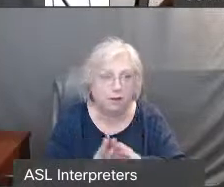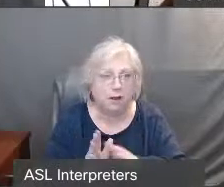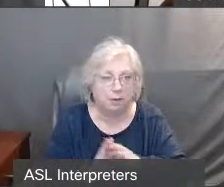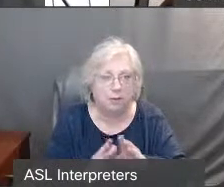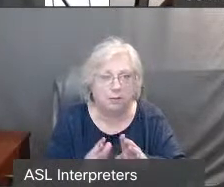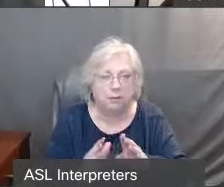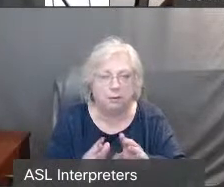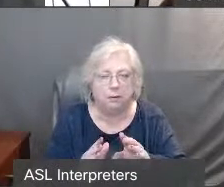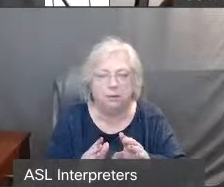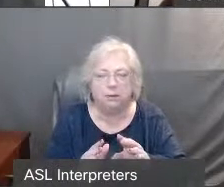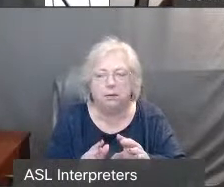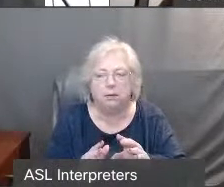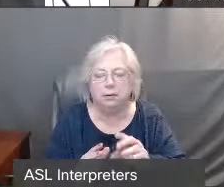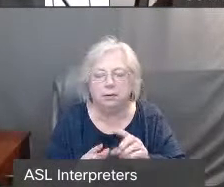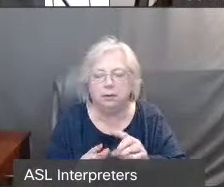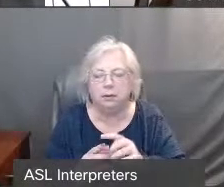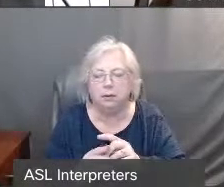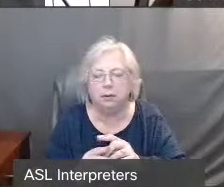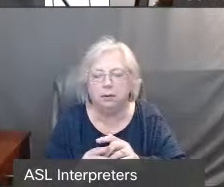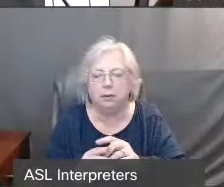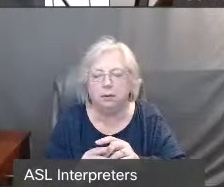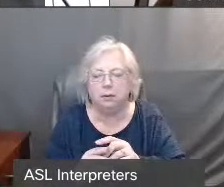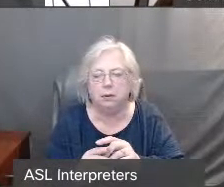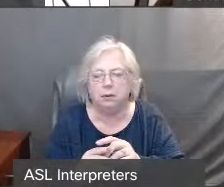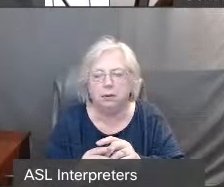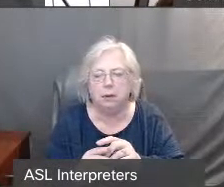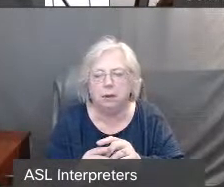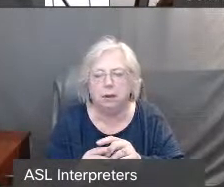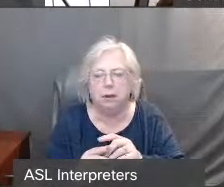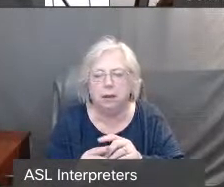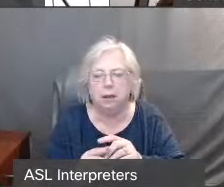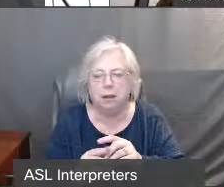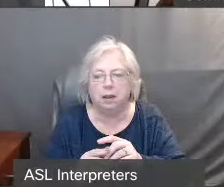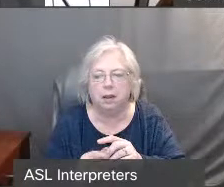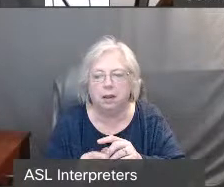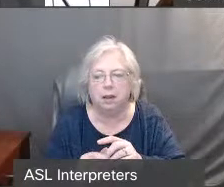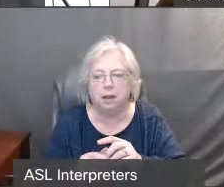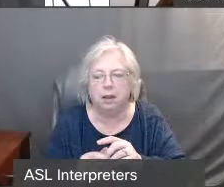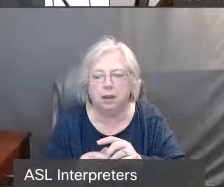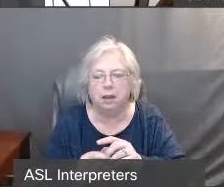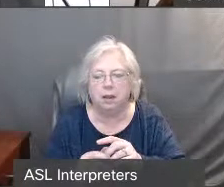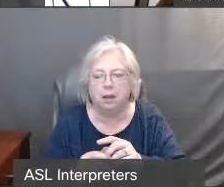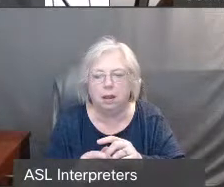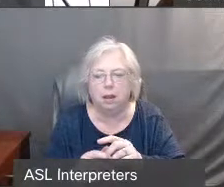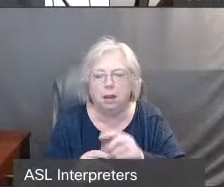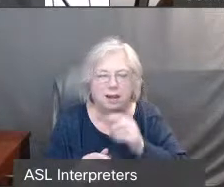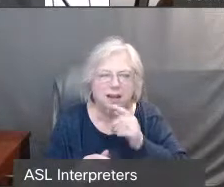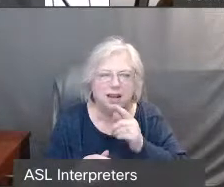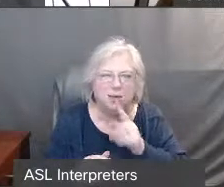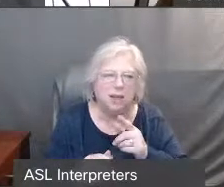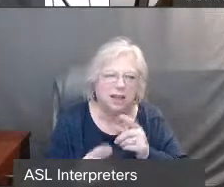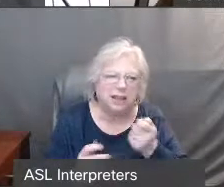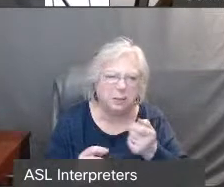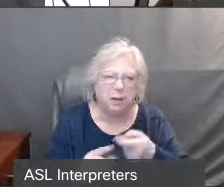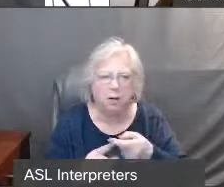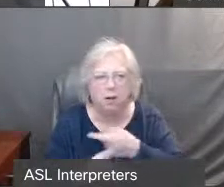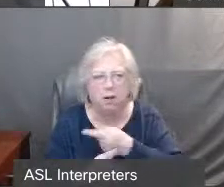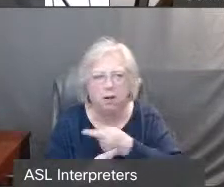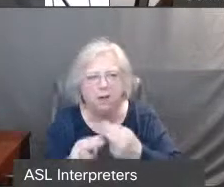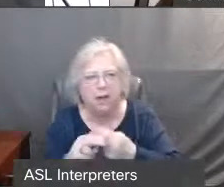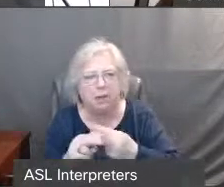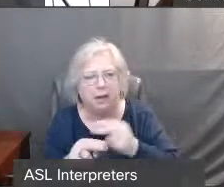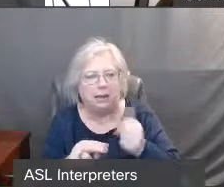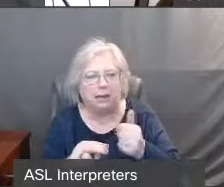major filling will take place. And it's about 300 feet off of Highway 10, so it's not right in your face at